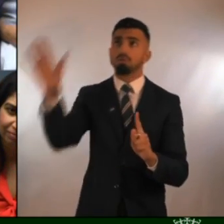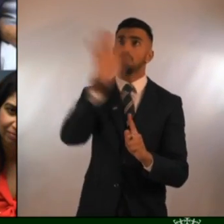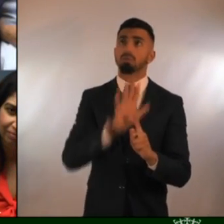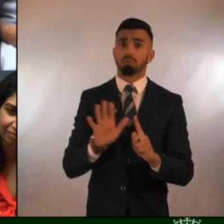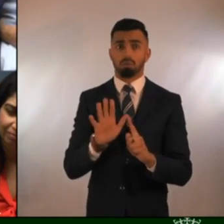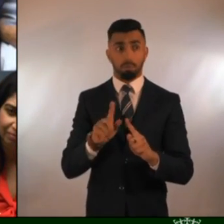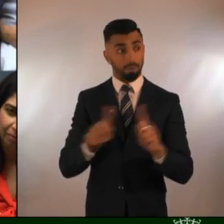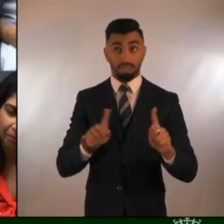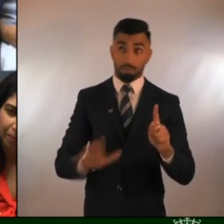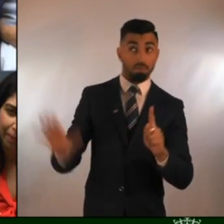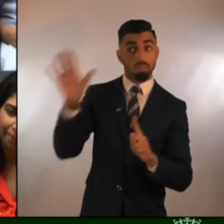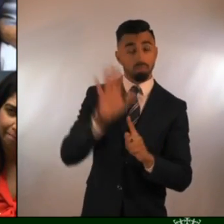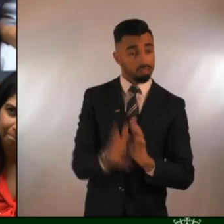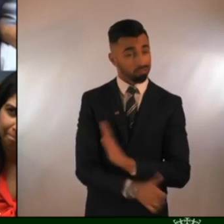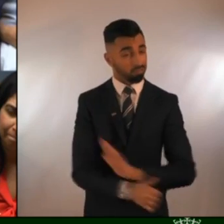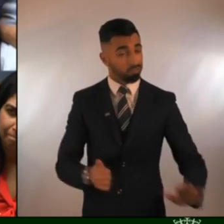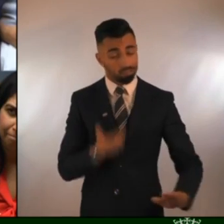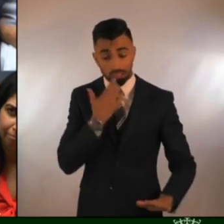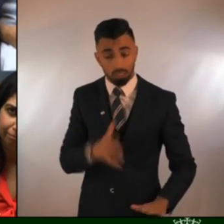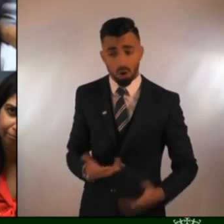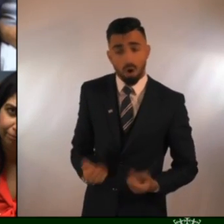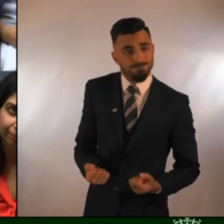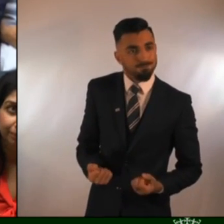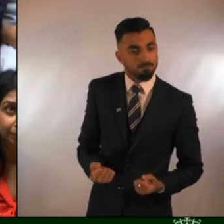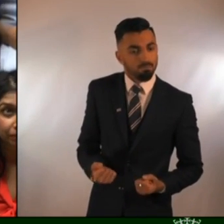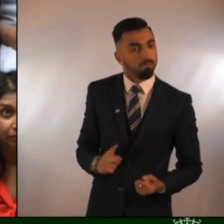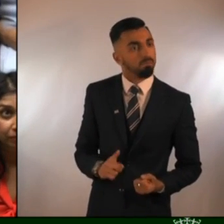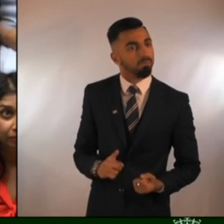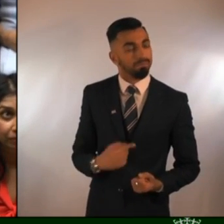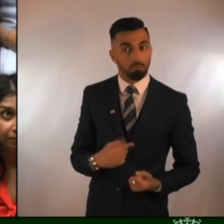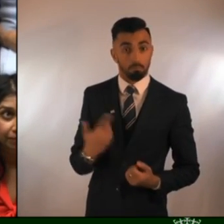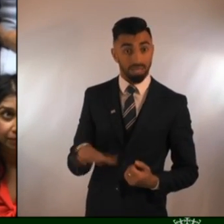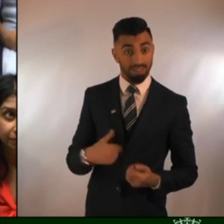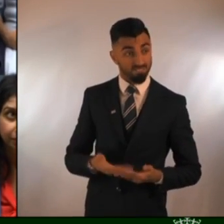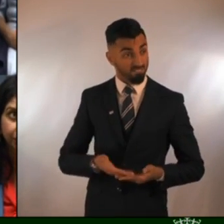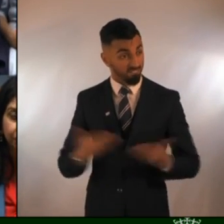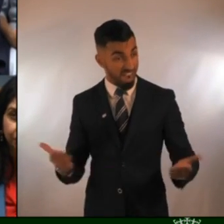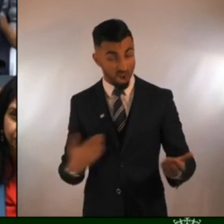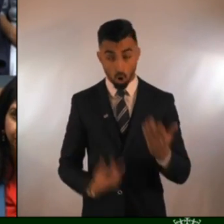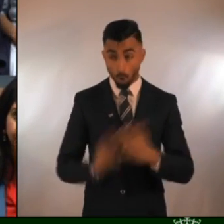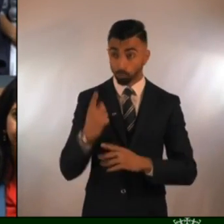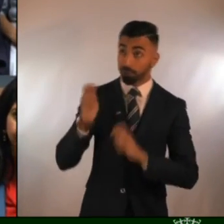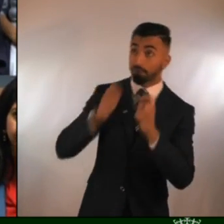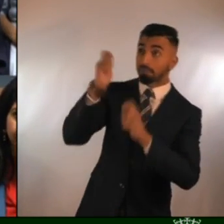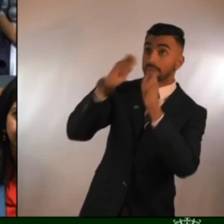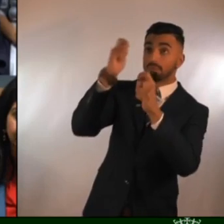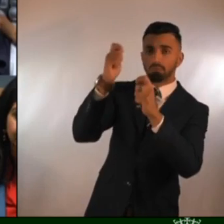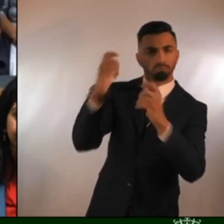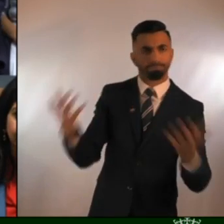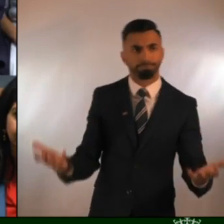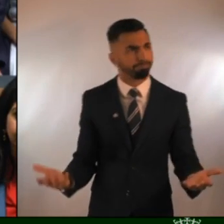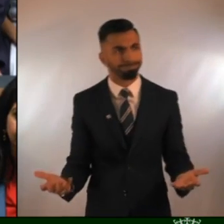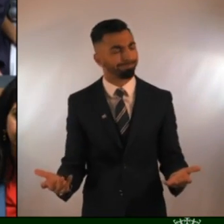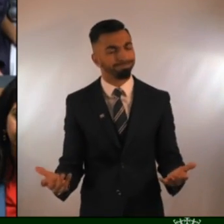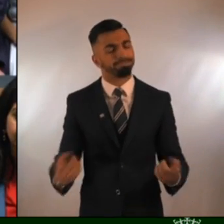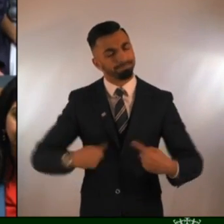but opportunity is not, and we have to put that right. We need to build the infrastructure that will lay the foundations for